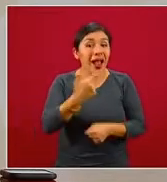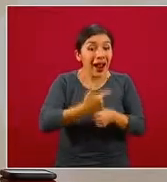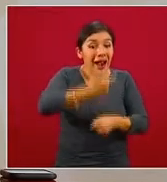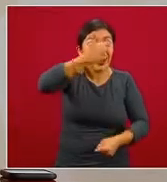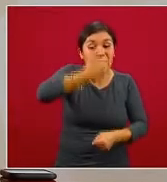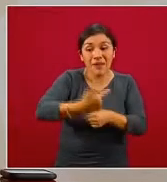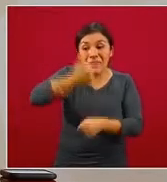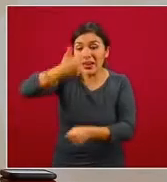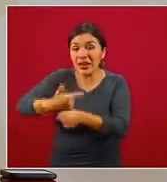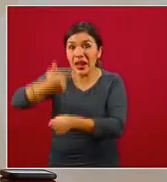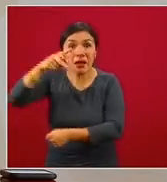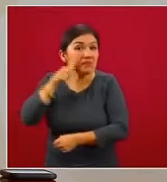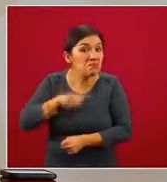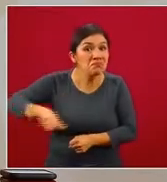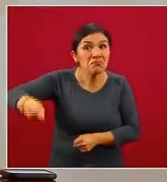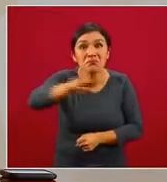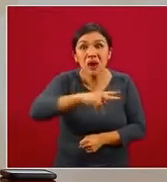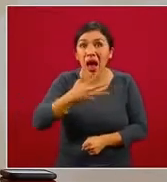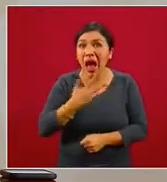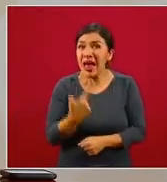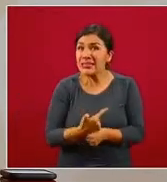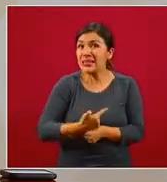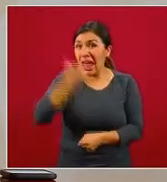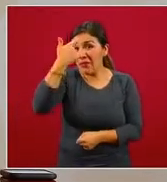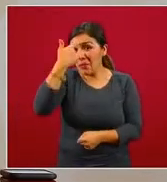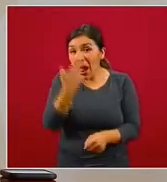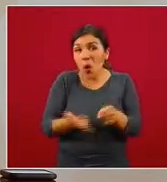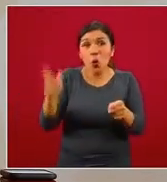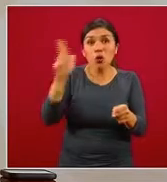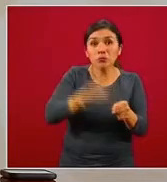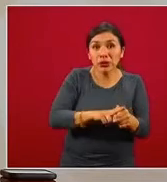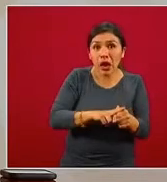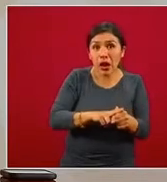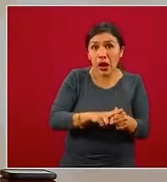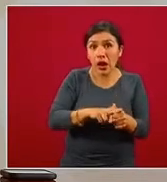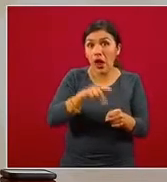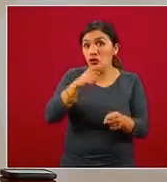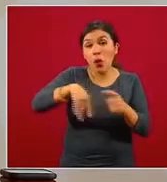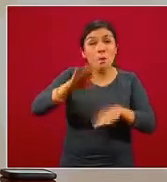in other conferences and through other social communication strategy.